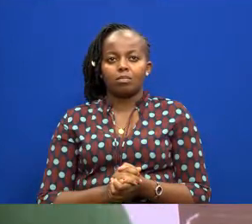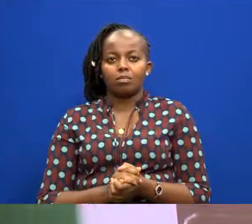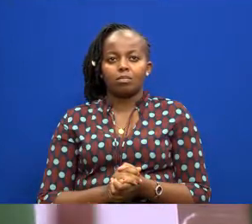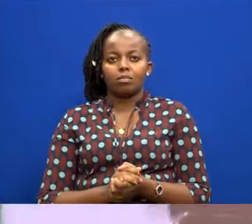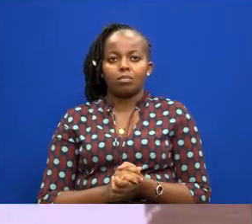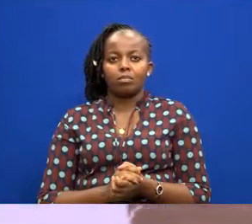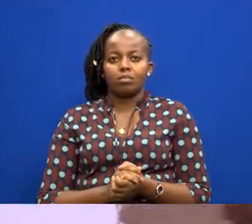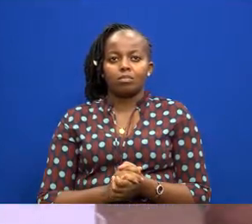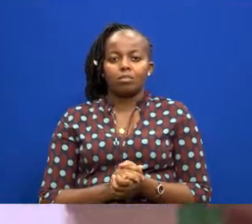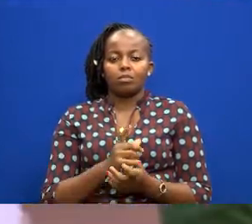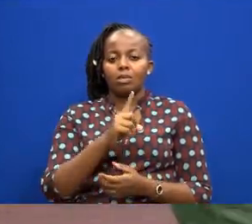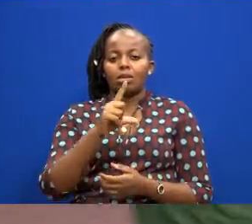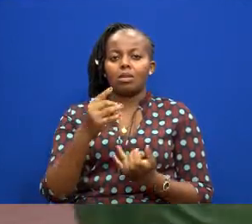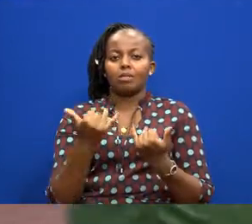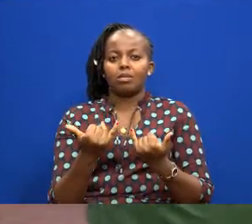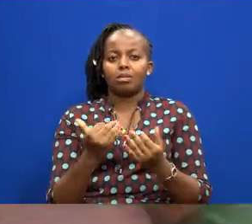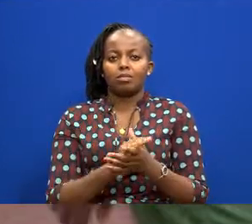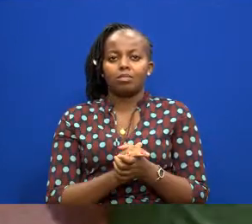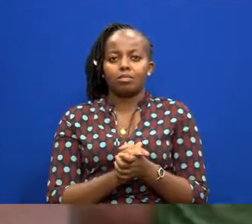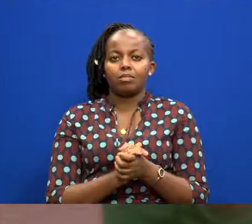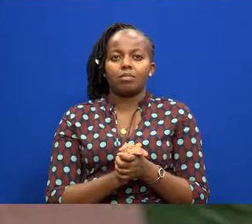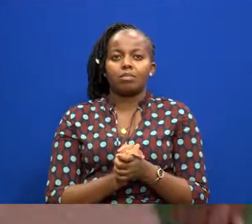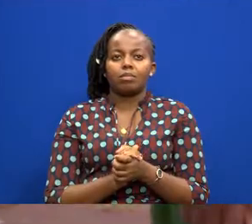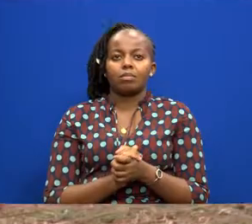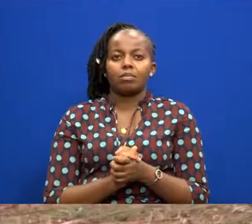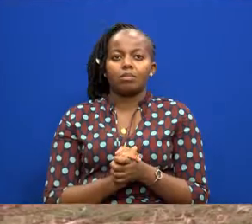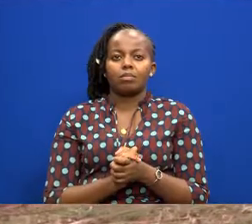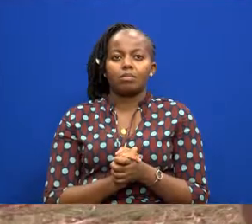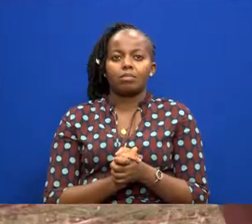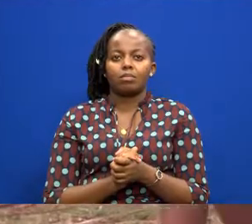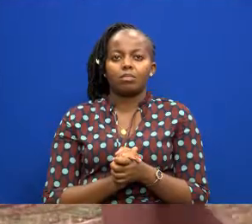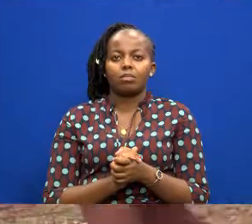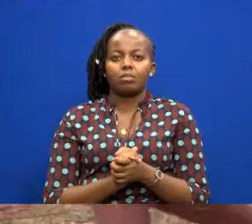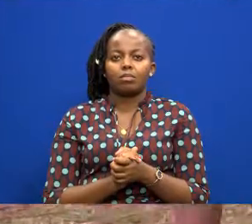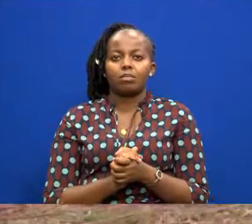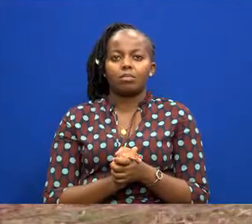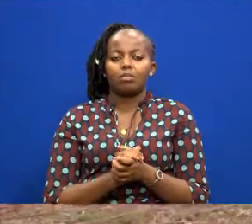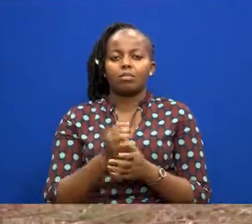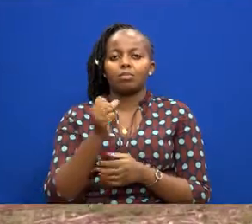The left one, the last one. Let's go. 5,